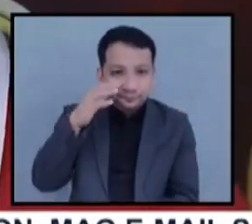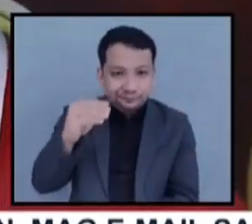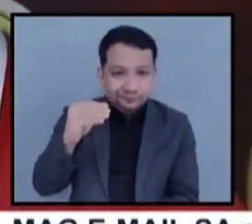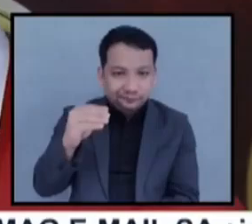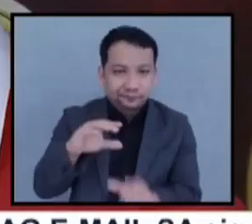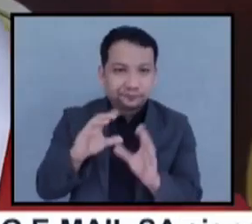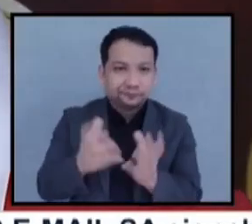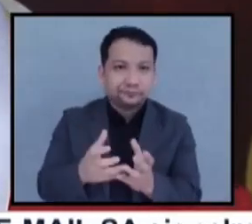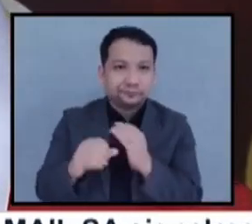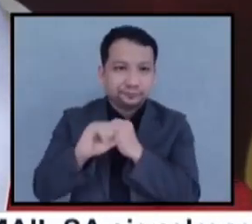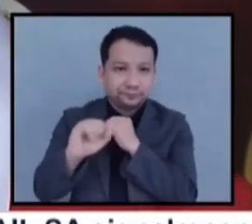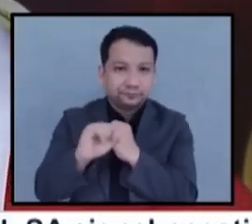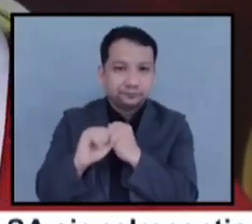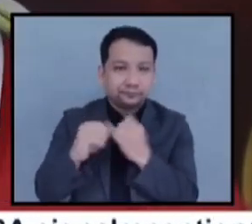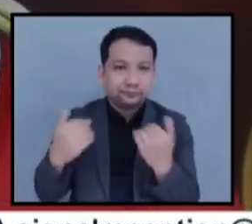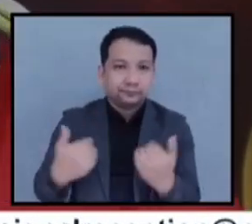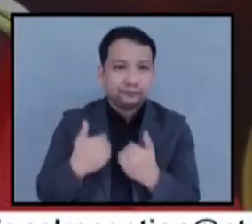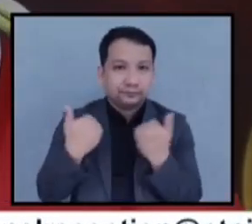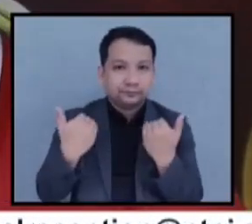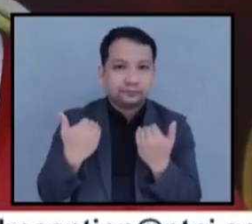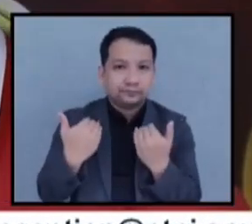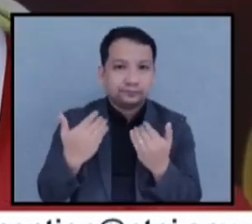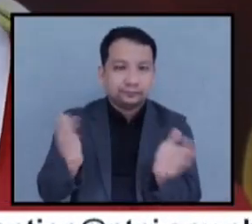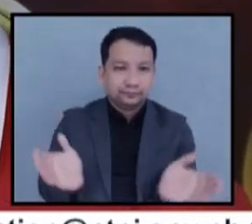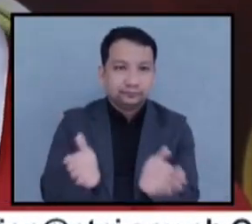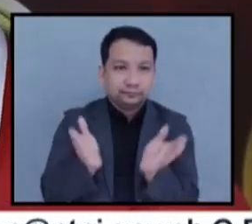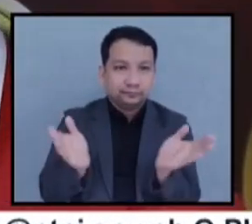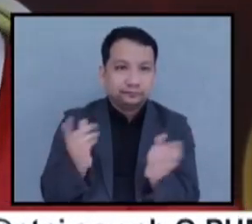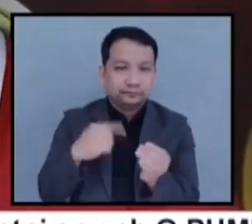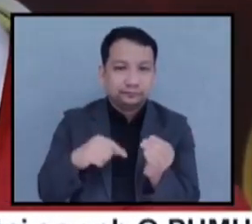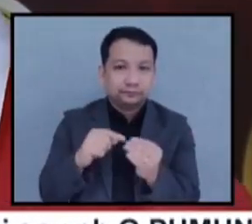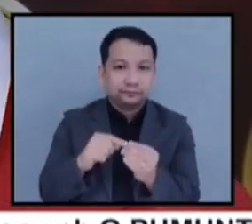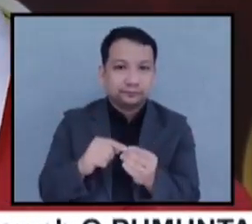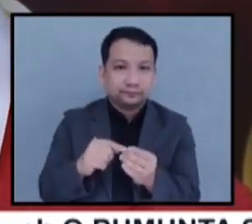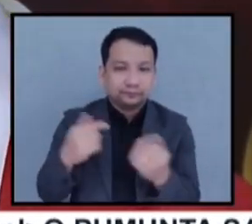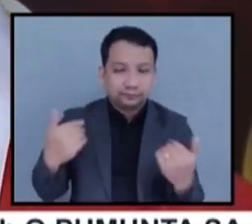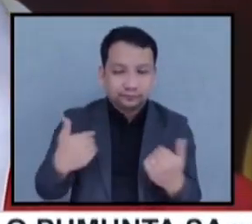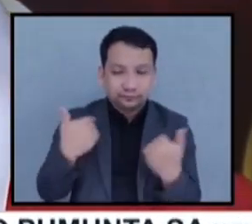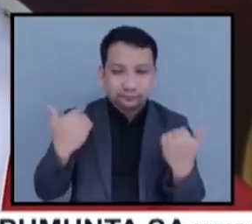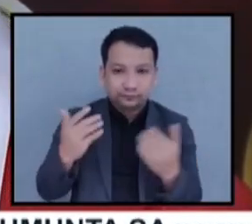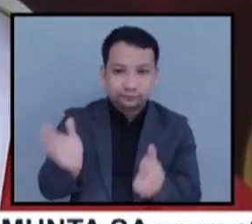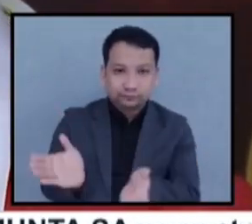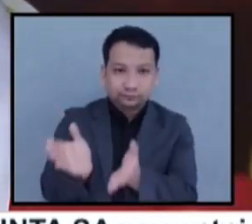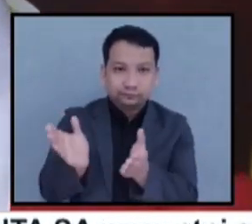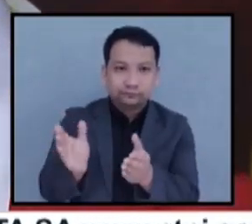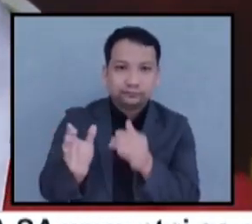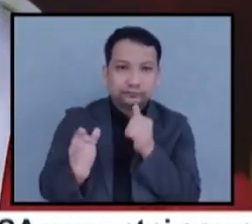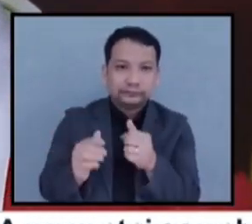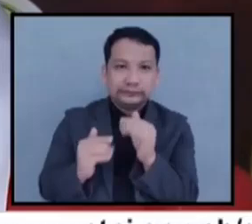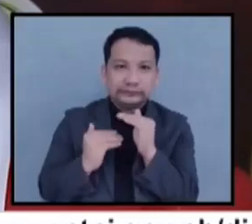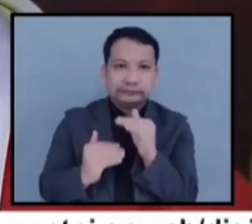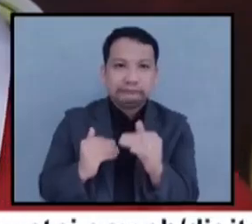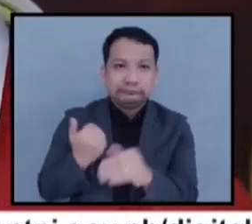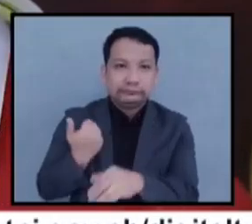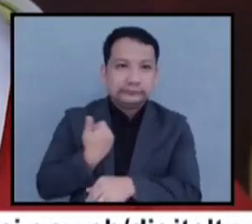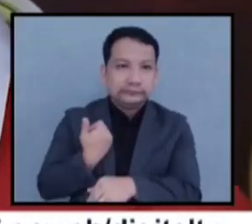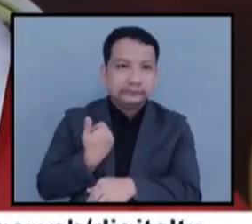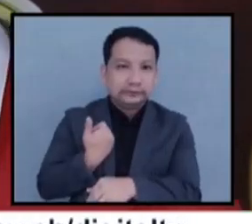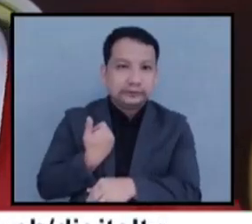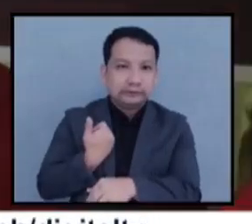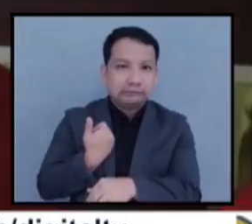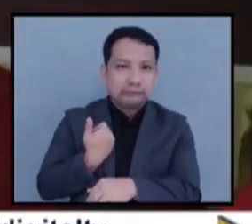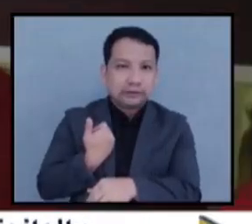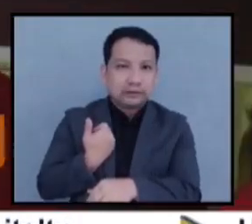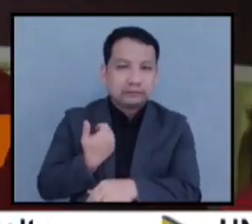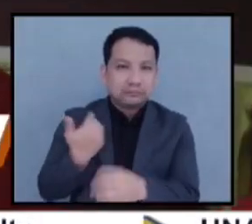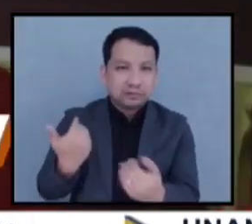as a teenager to motivate my fellow teenagers na don't limit themselves, na hanggang doon na lang sila porket bata